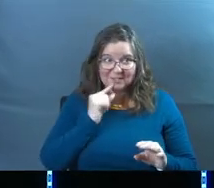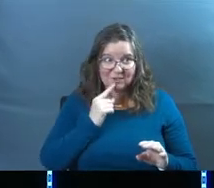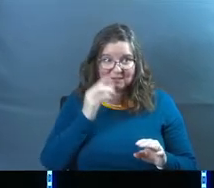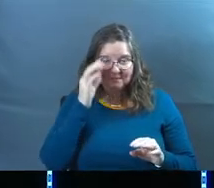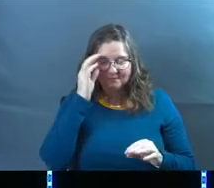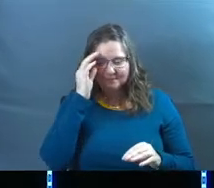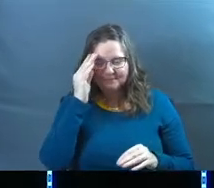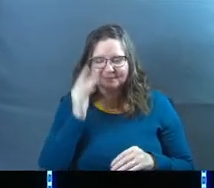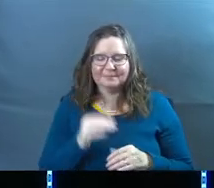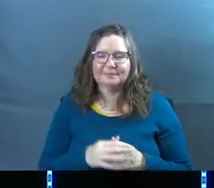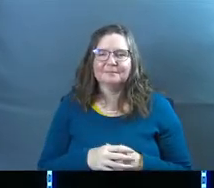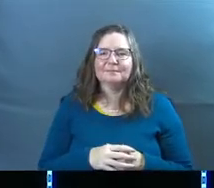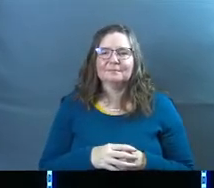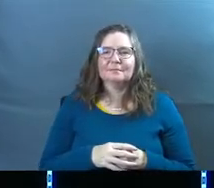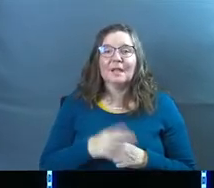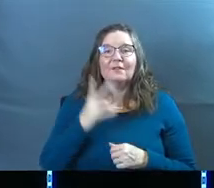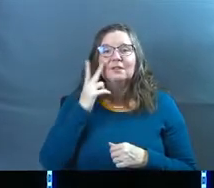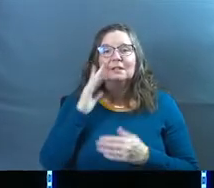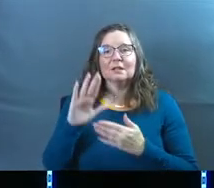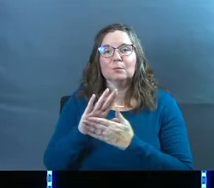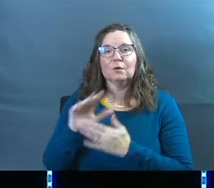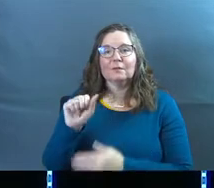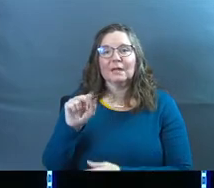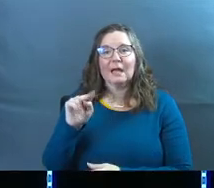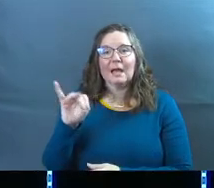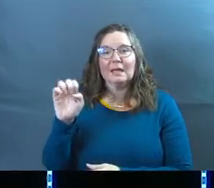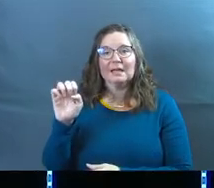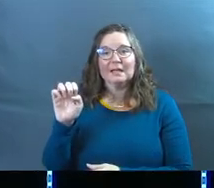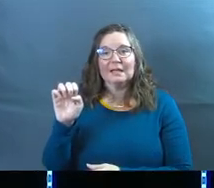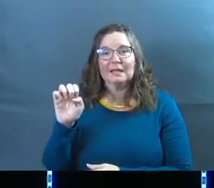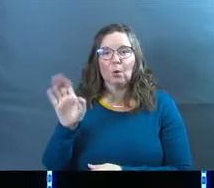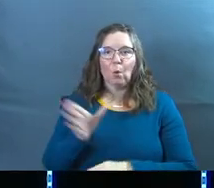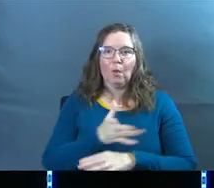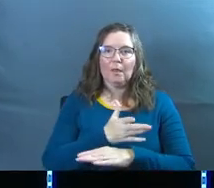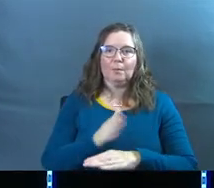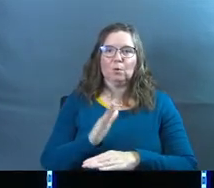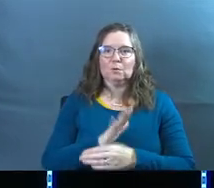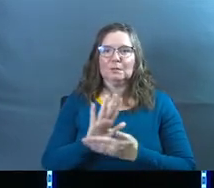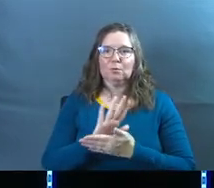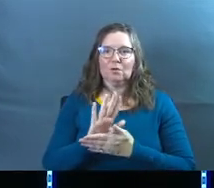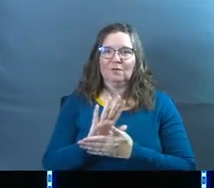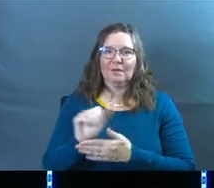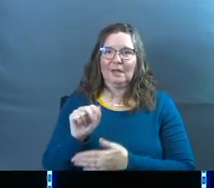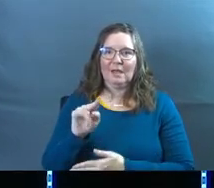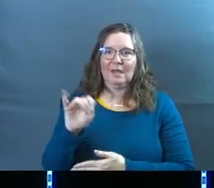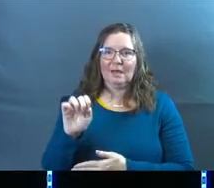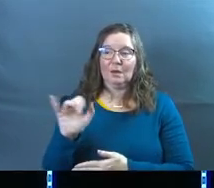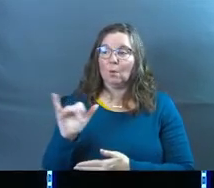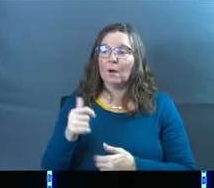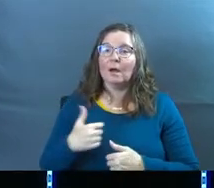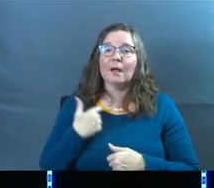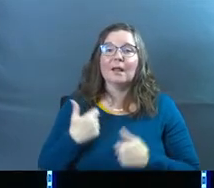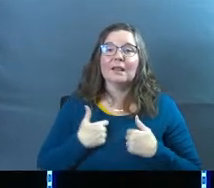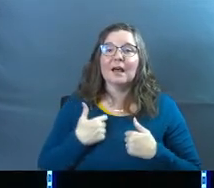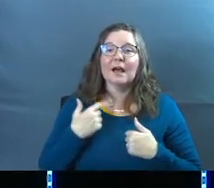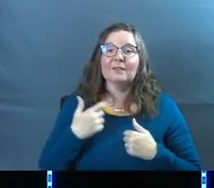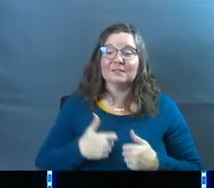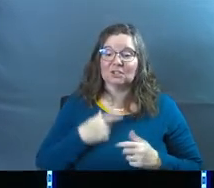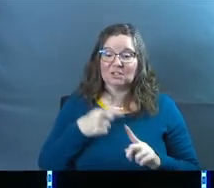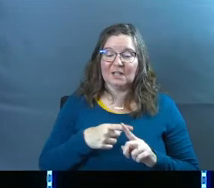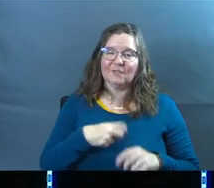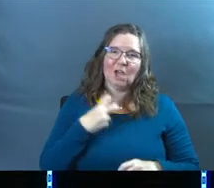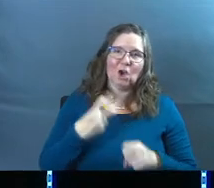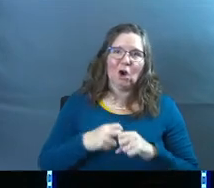serious? Yeah. Ever see the movie Annie or the musical Annie? What kind of life does she live? A hard knock